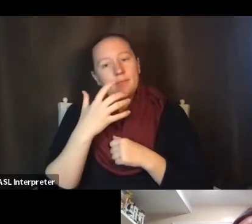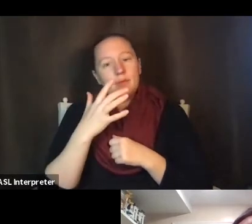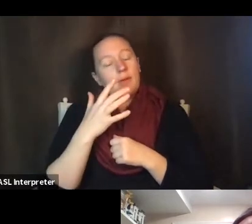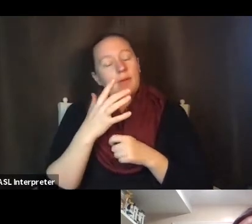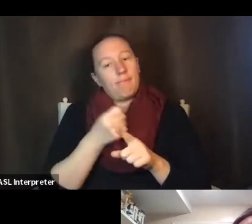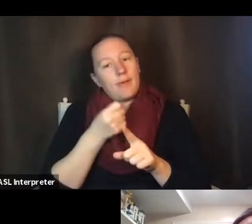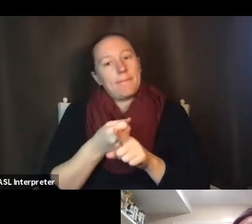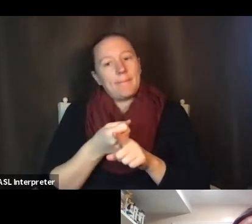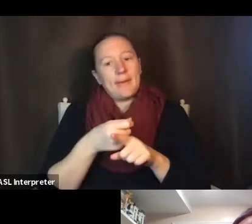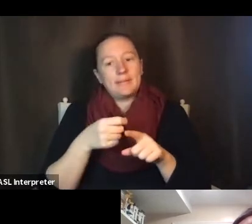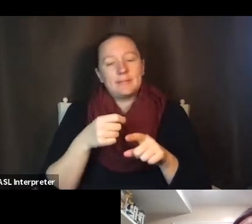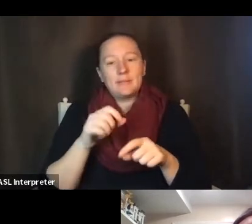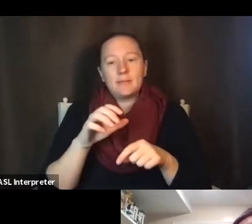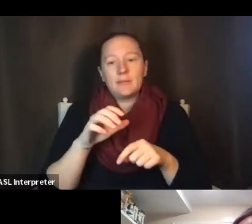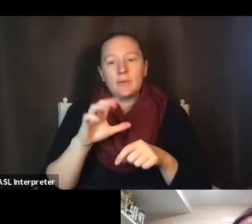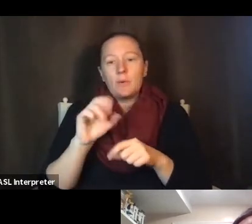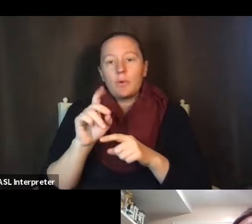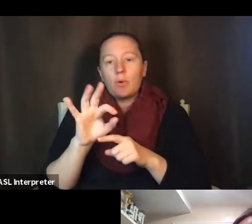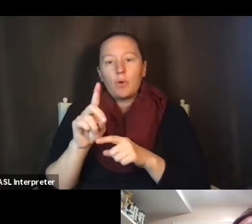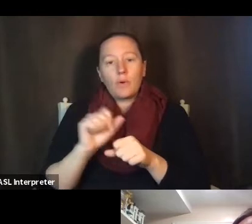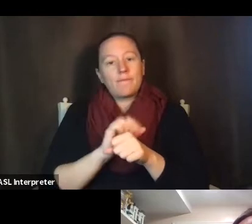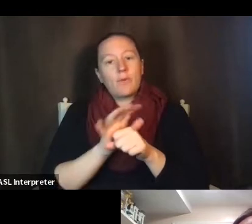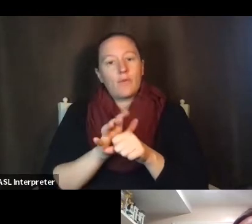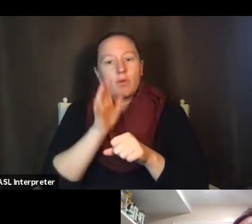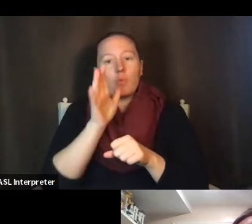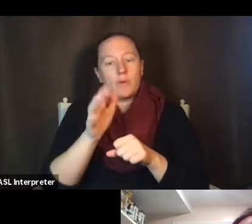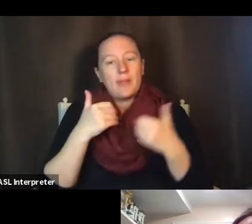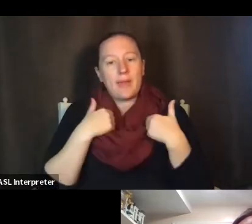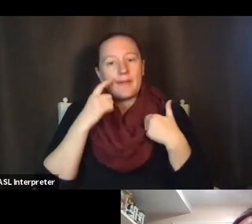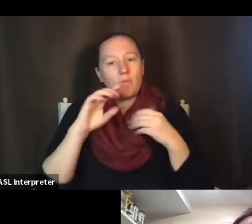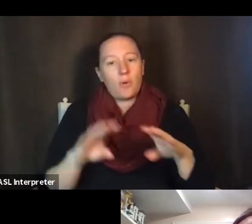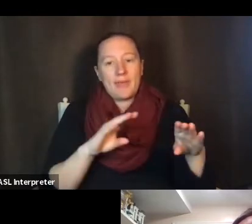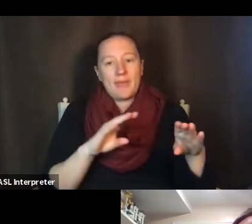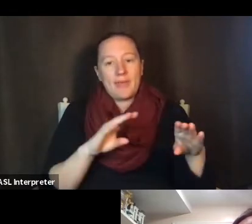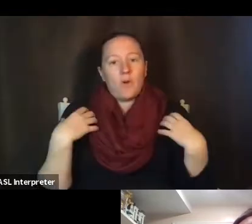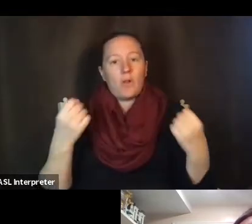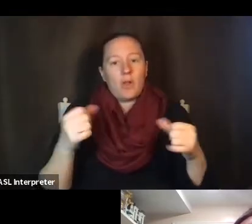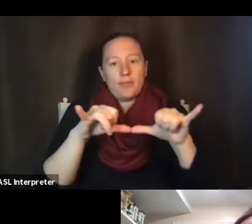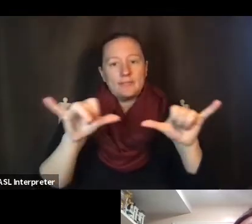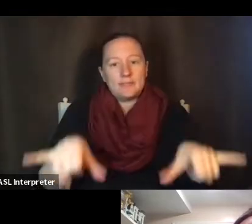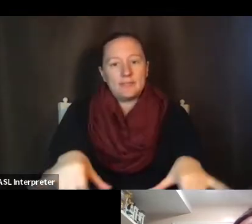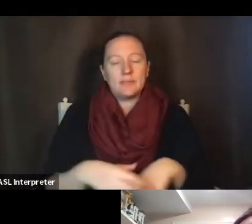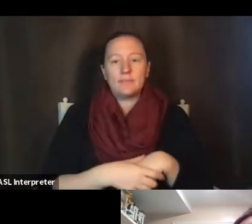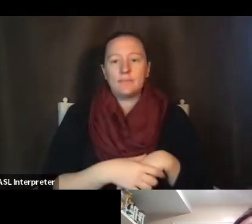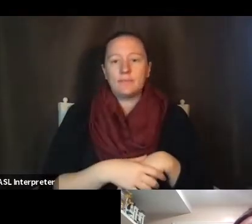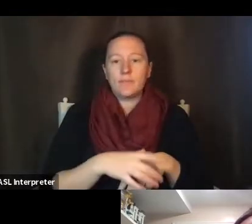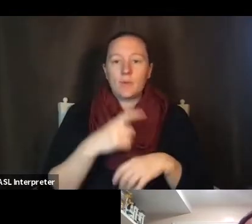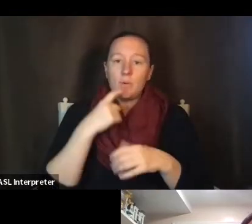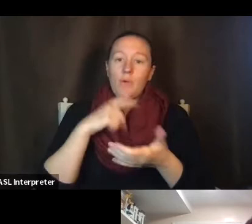going to have on the behavioral health system. And so, you know, the disparities